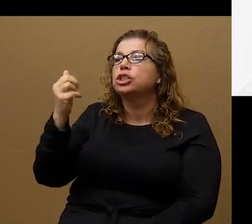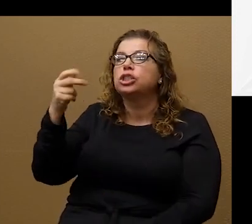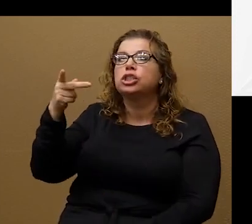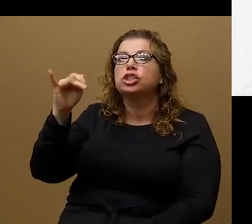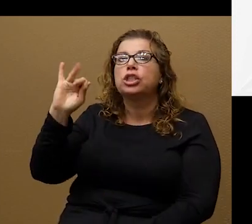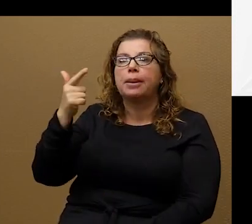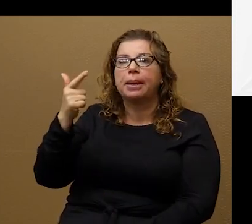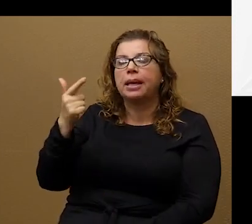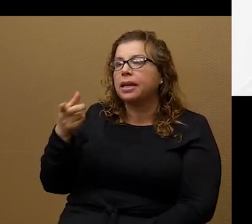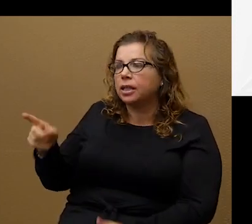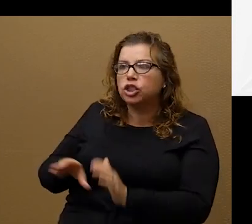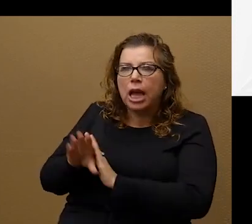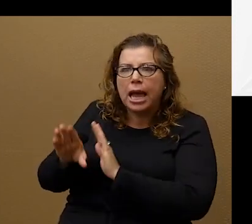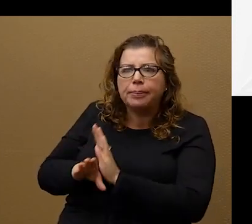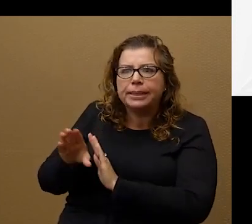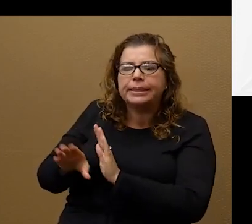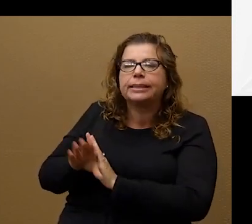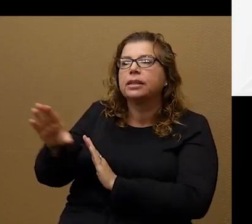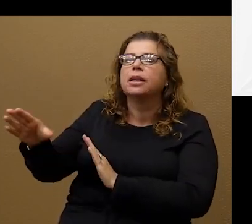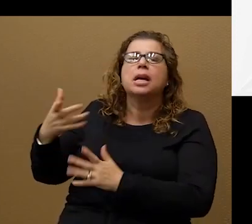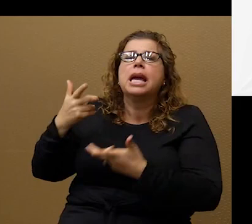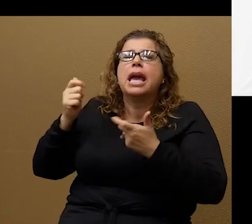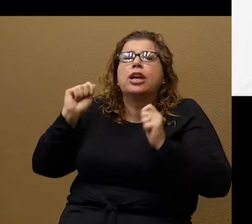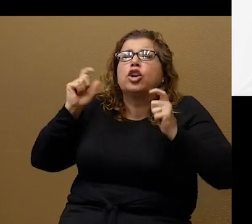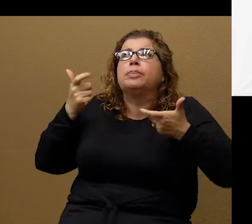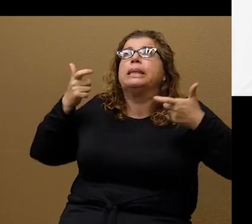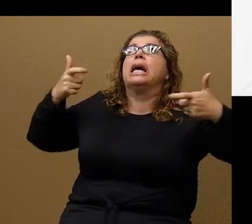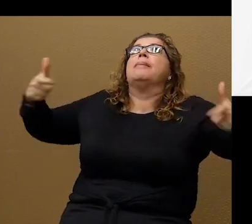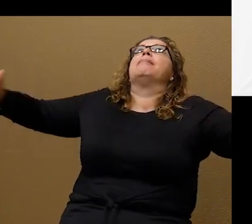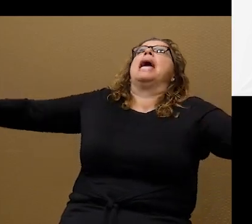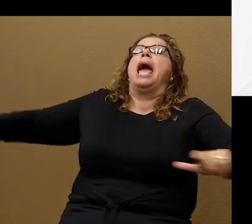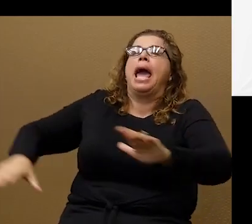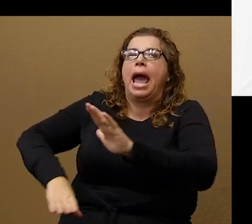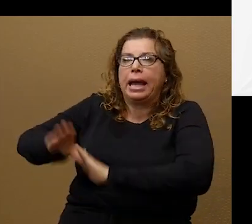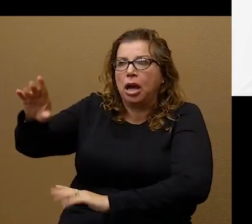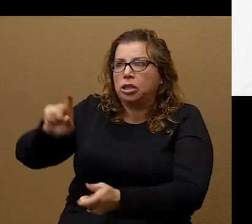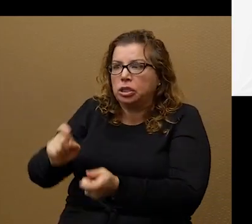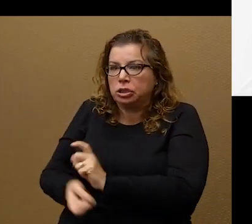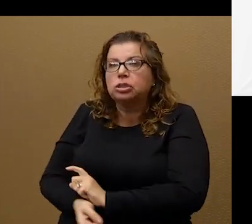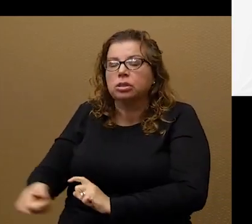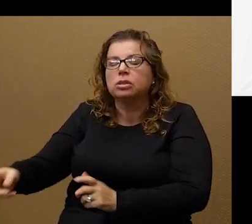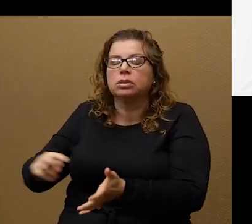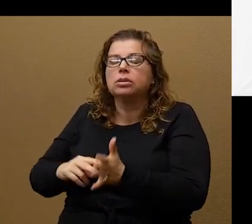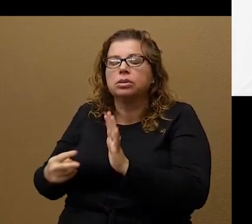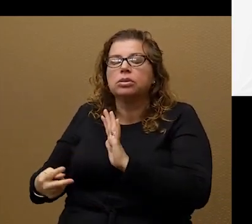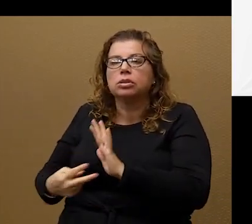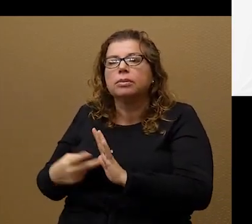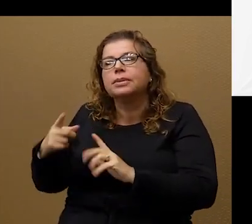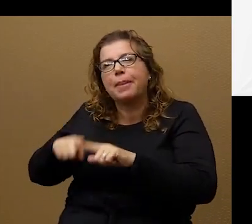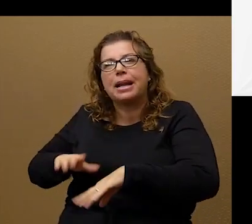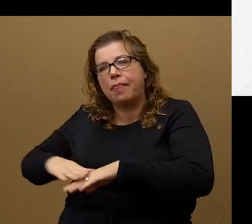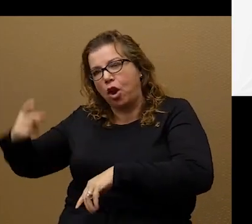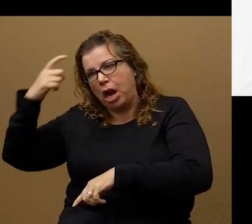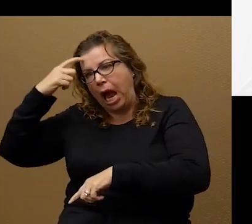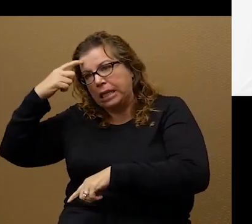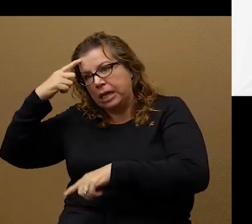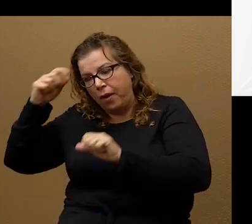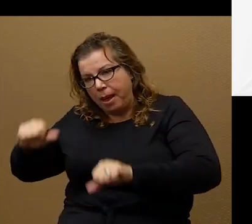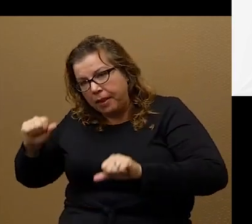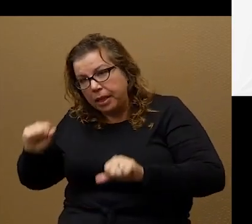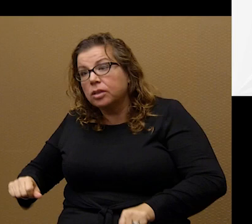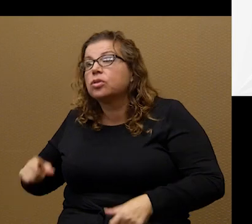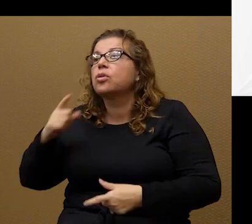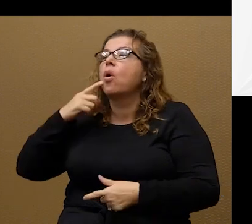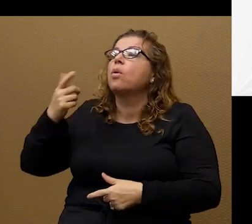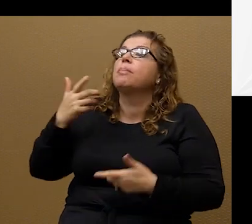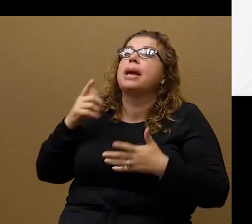little, depending on the cognitive skills of your child. If you think they could do a bigger step, they might be able to. Or you might have to